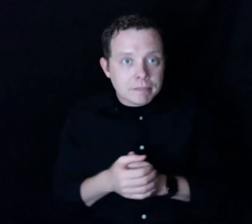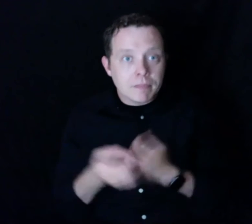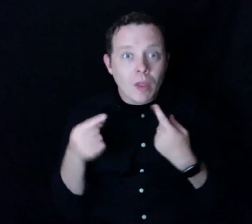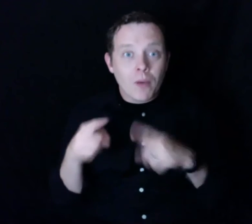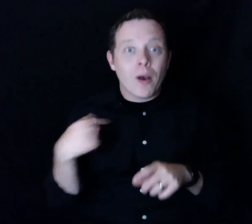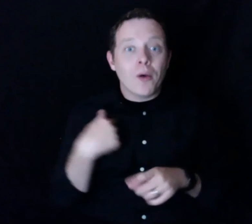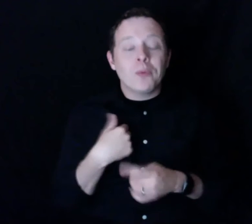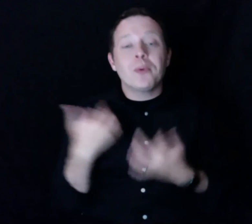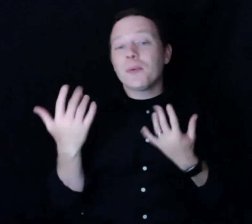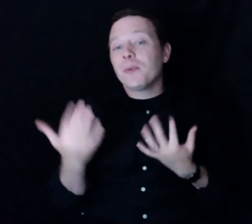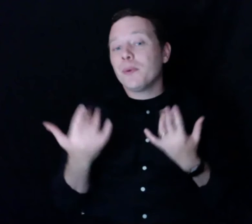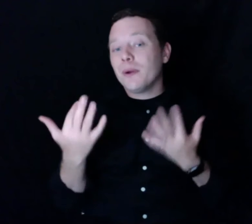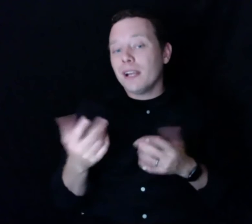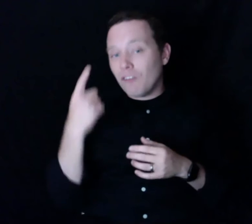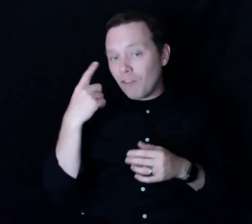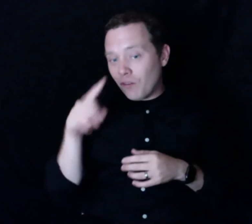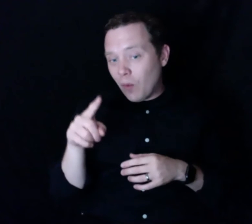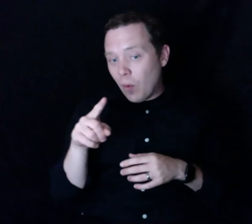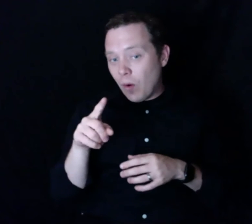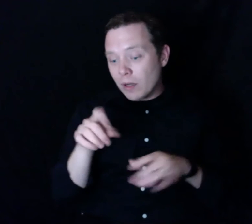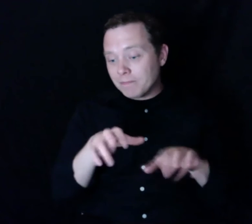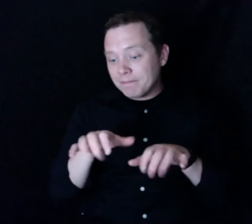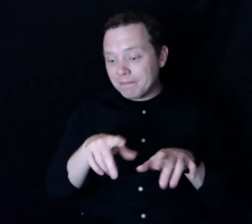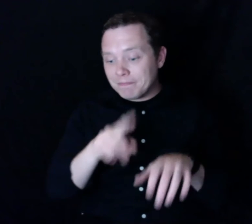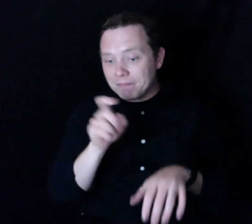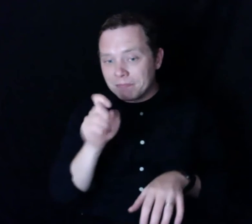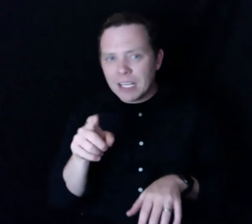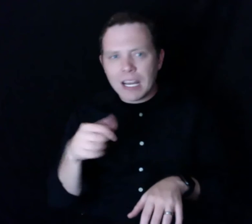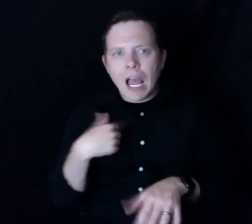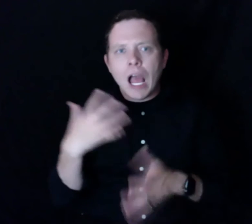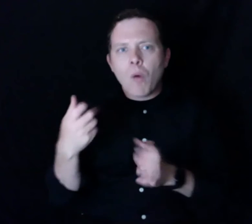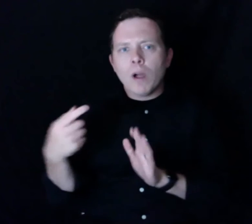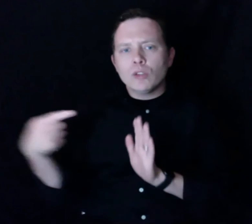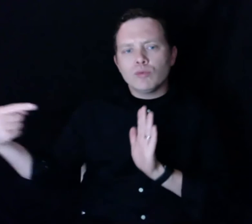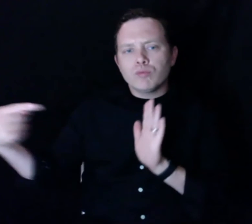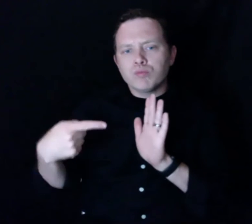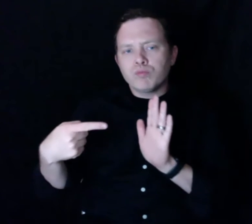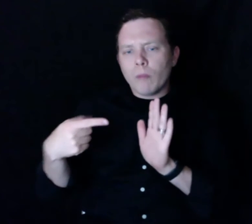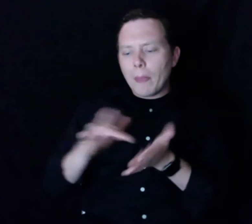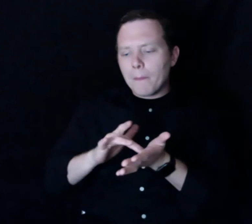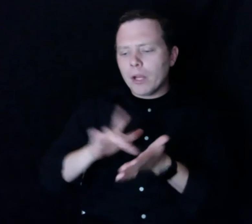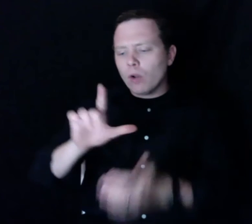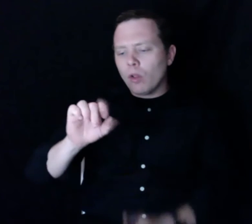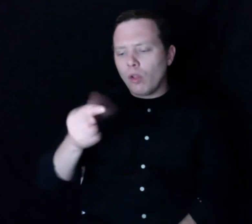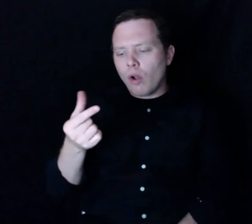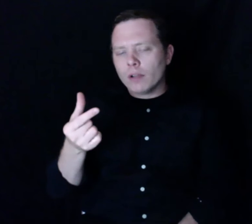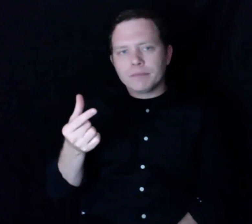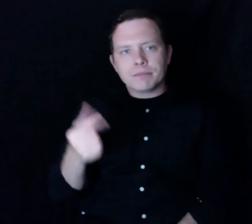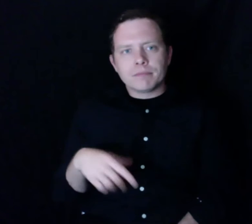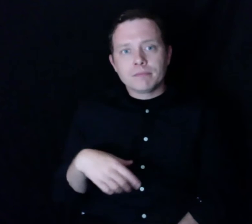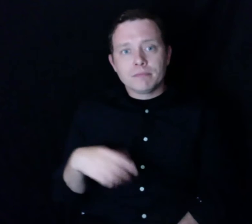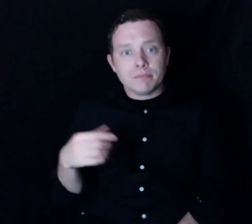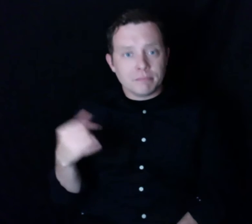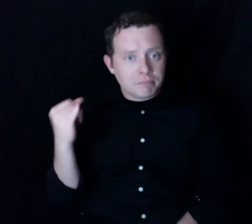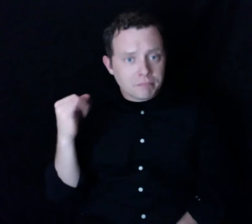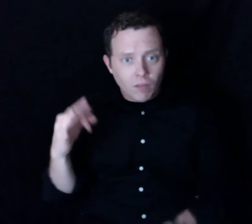to possibly put in a question, I'm going to point out this medical log again. If you haven't received